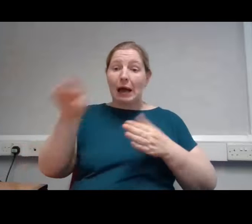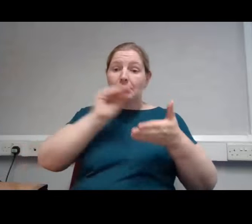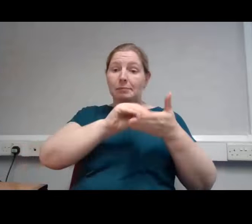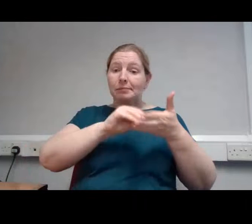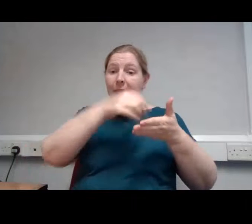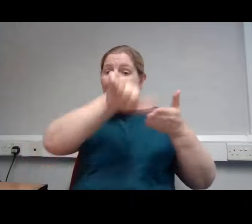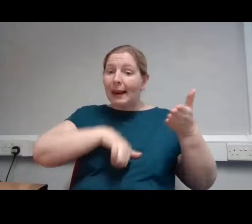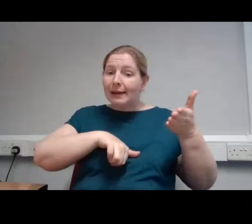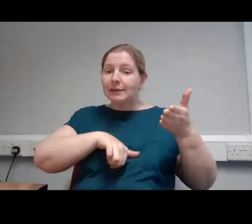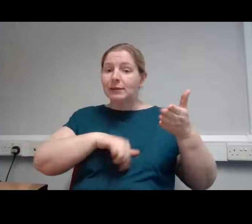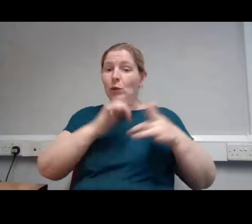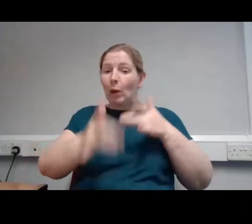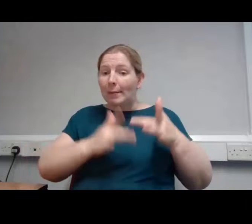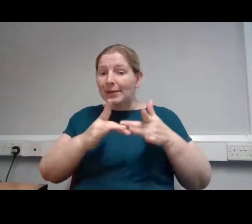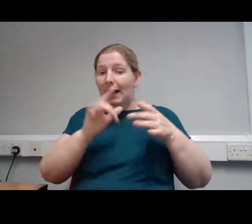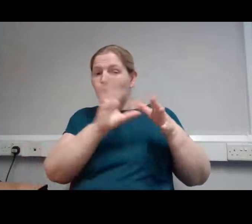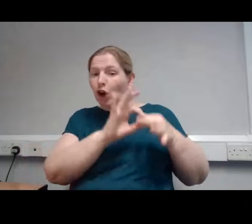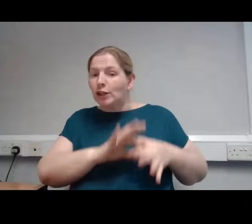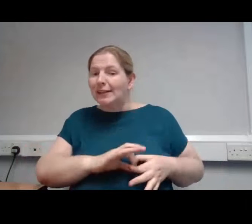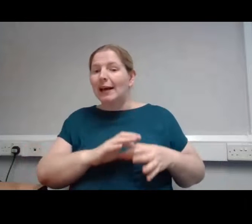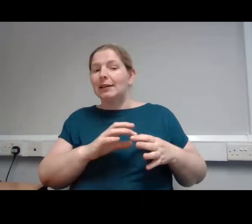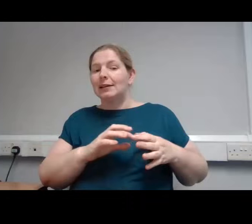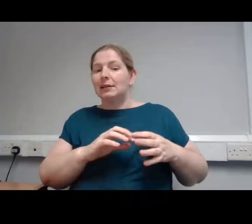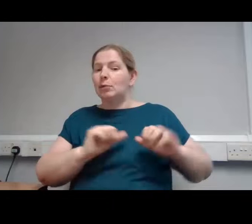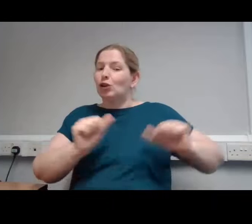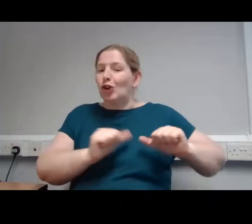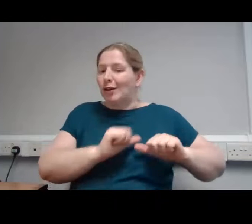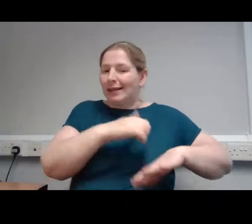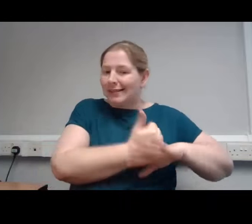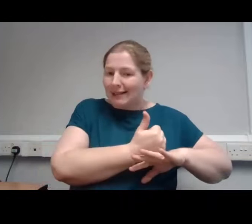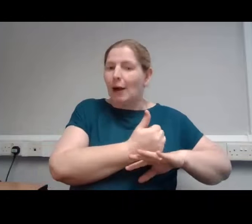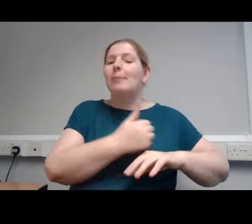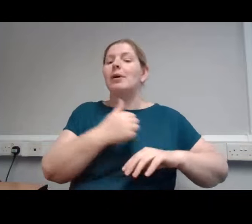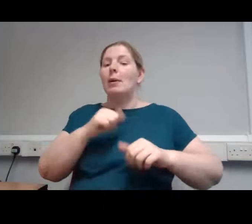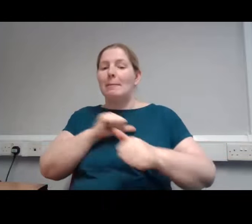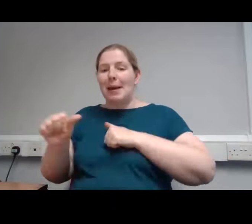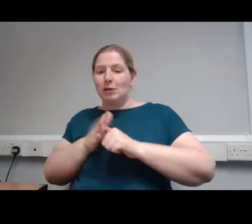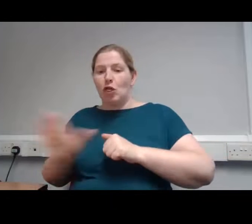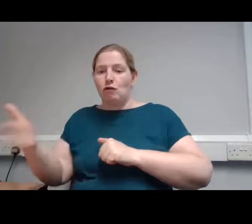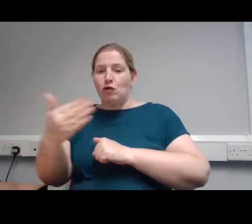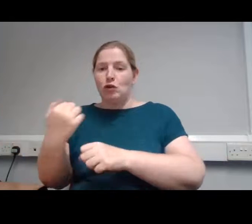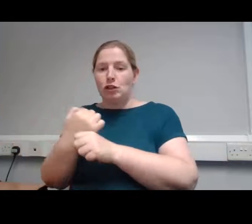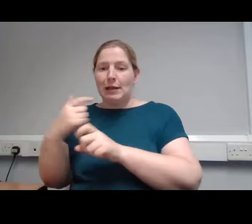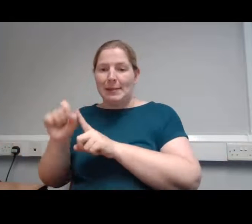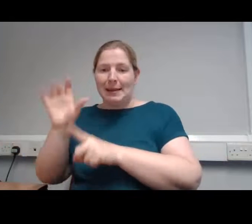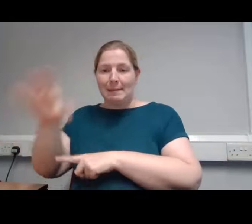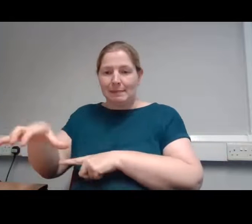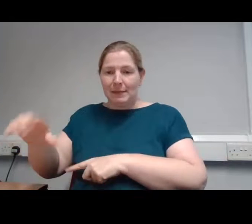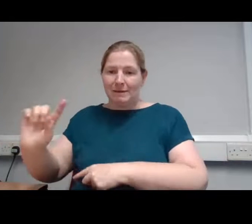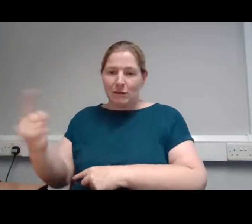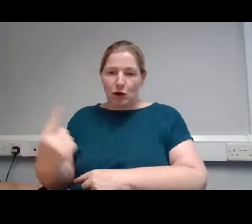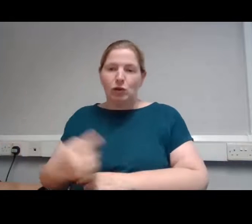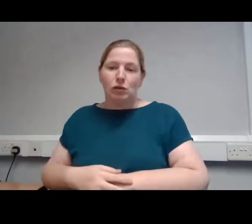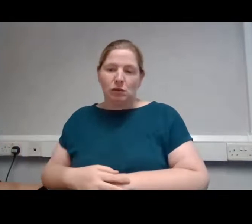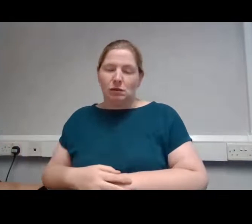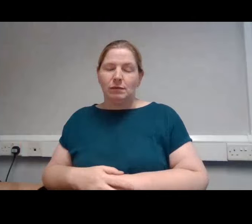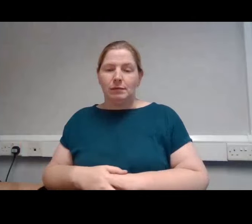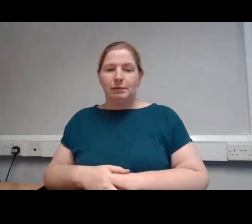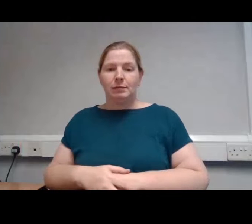or list some details, contact details on our website, but we've not got there yet. So that is a work in